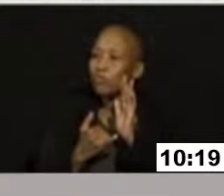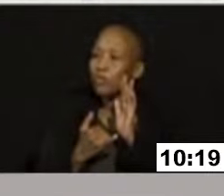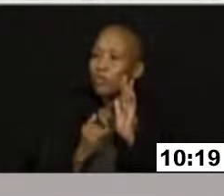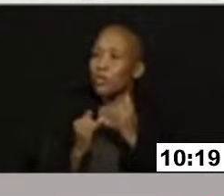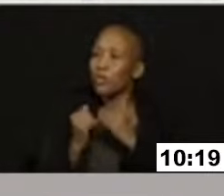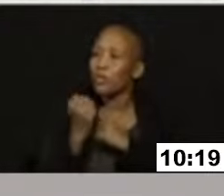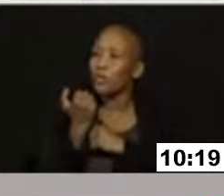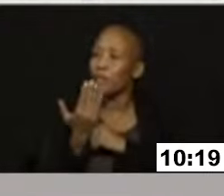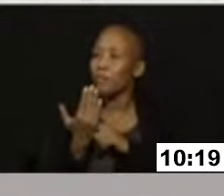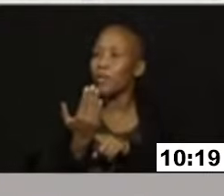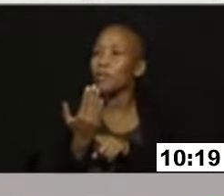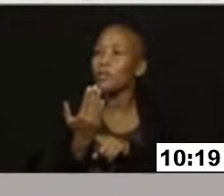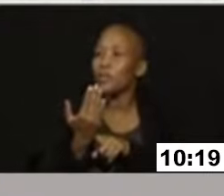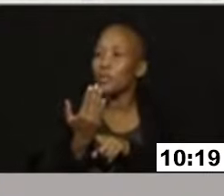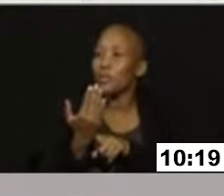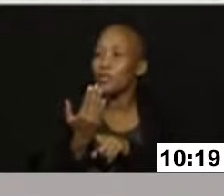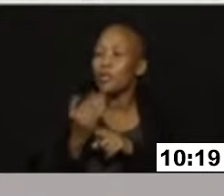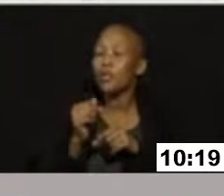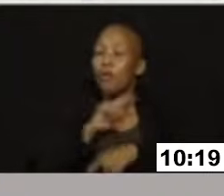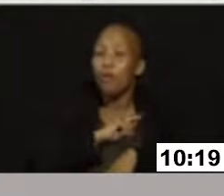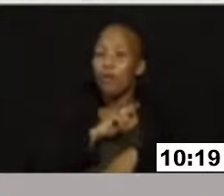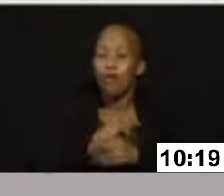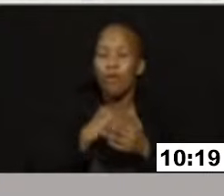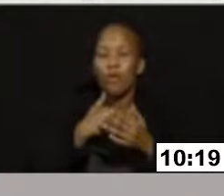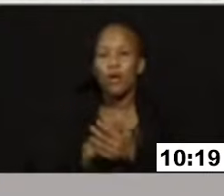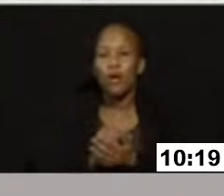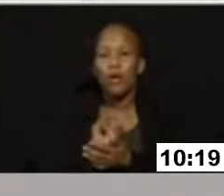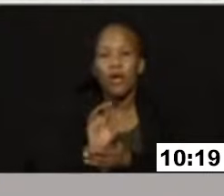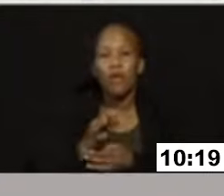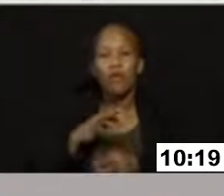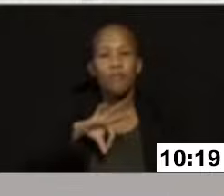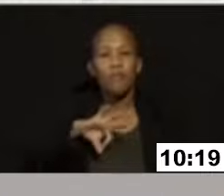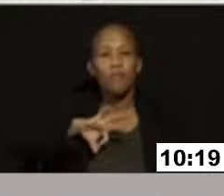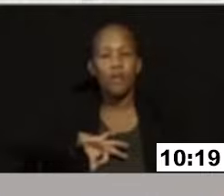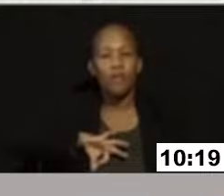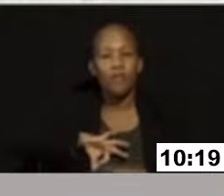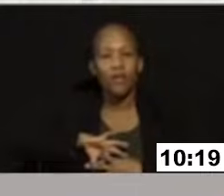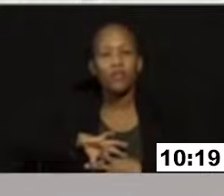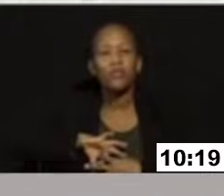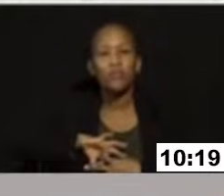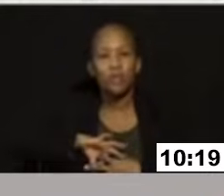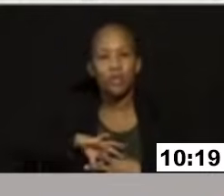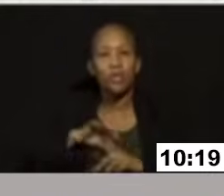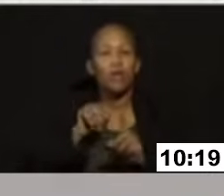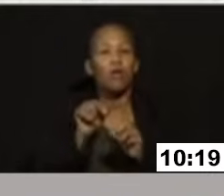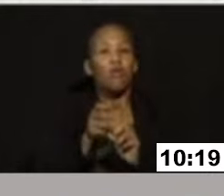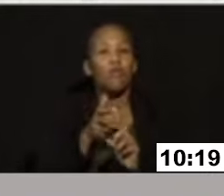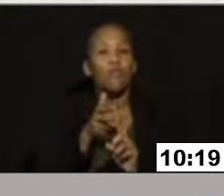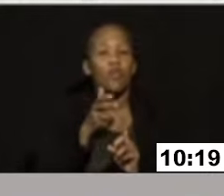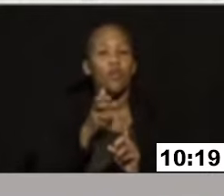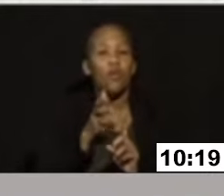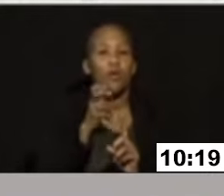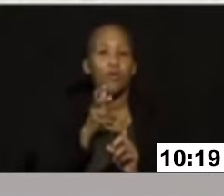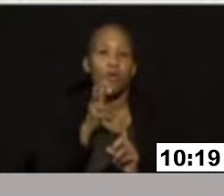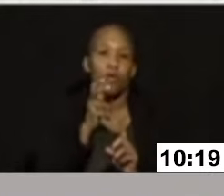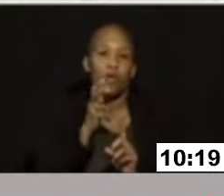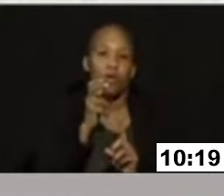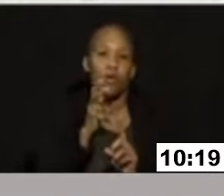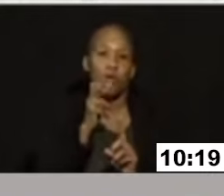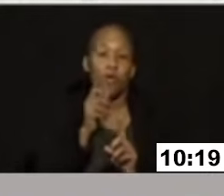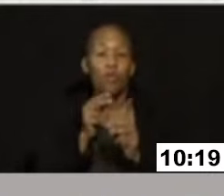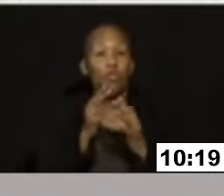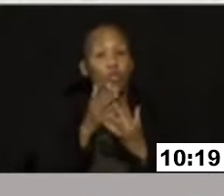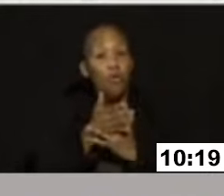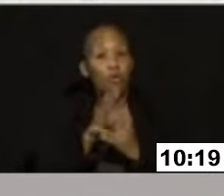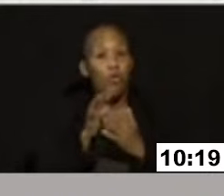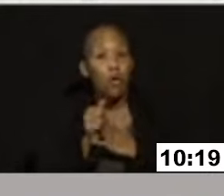we submit that, having had the benefit of hearing from us now, you should withdraw the direction that you were given